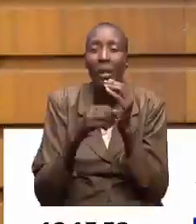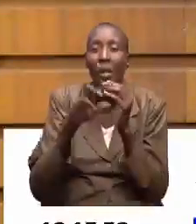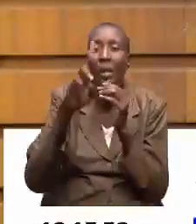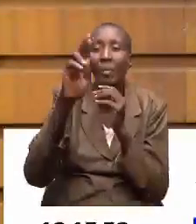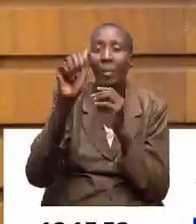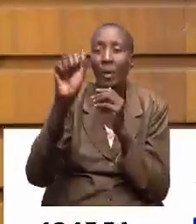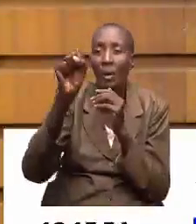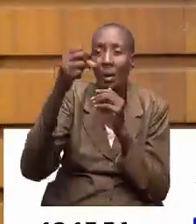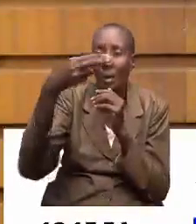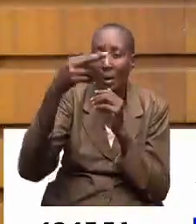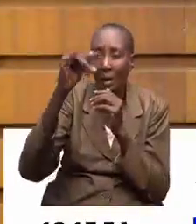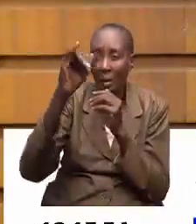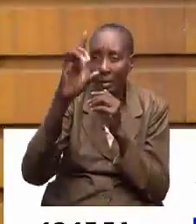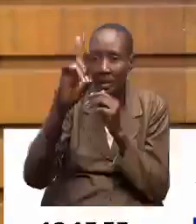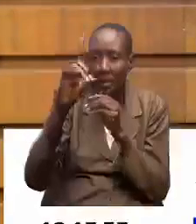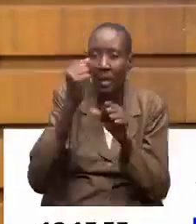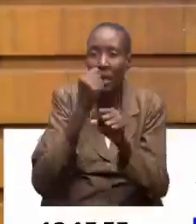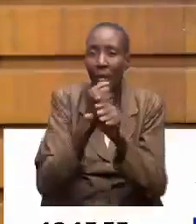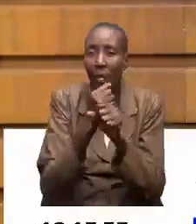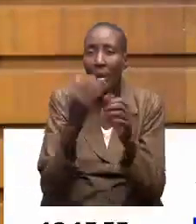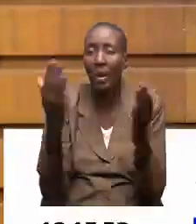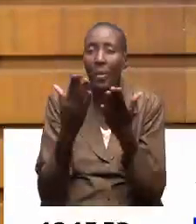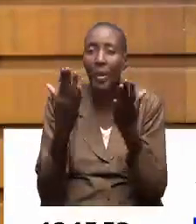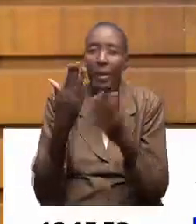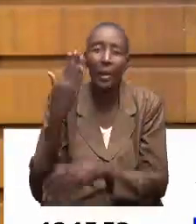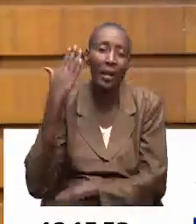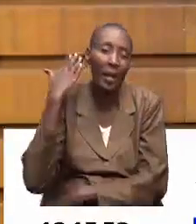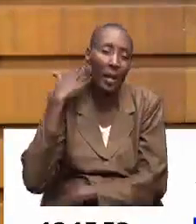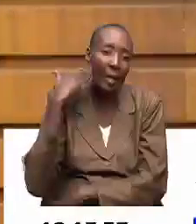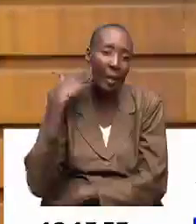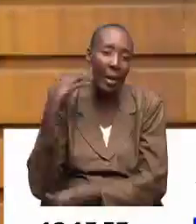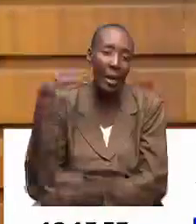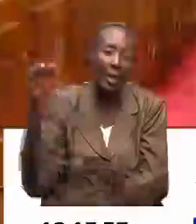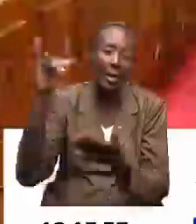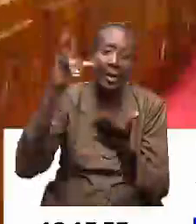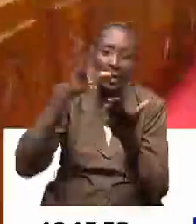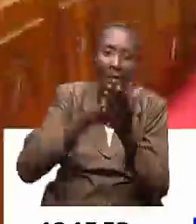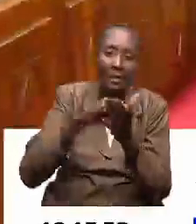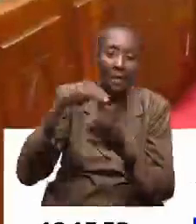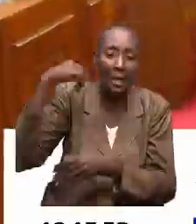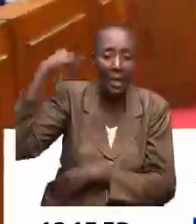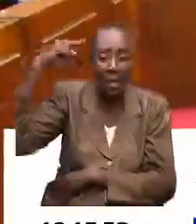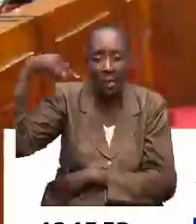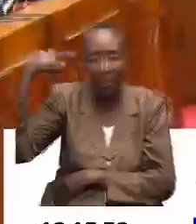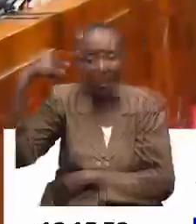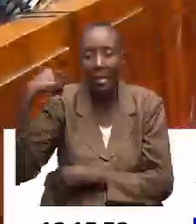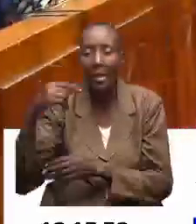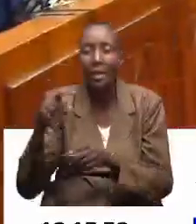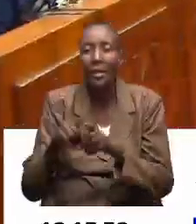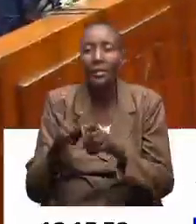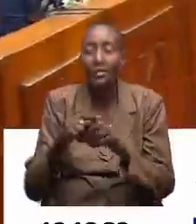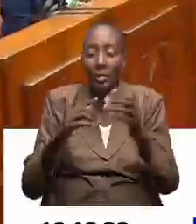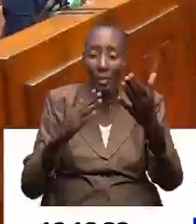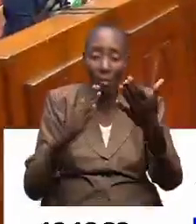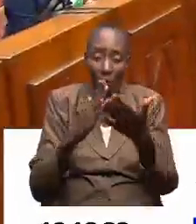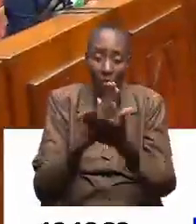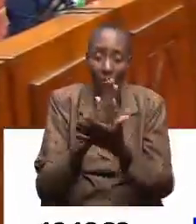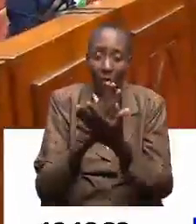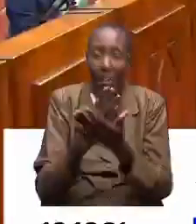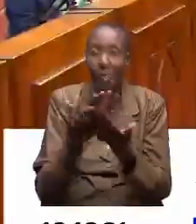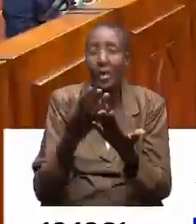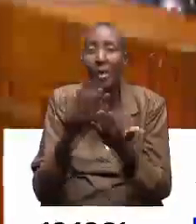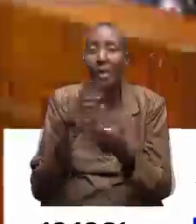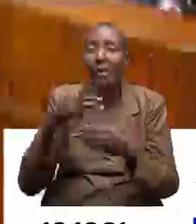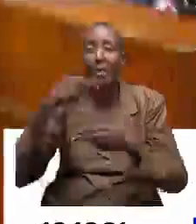who works around Pangani, Isili, Madare. Kadhalika, imebainika kuwa vituo vya polisi vya